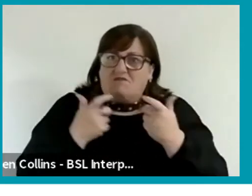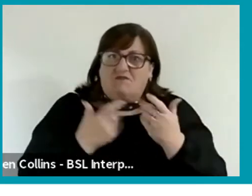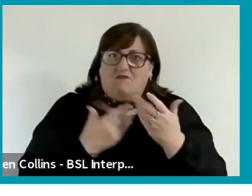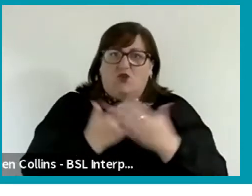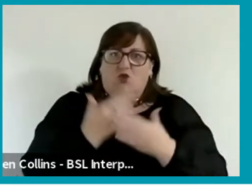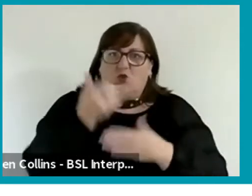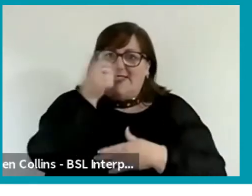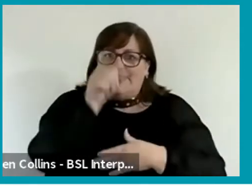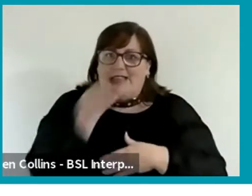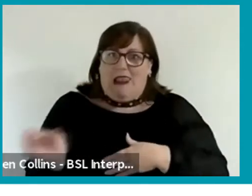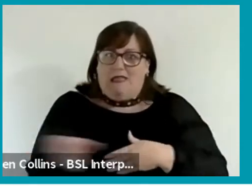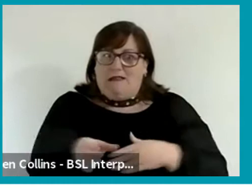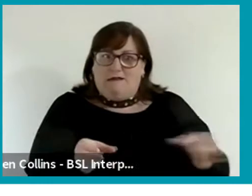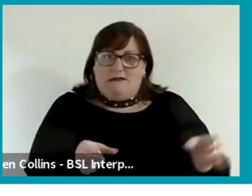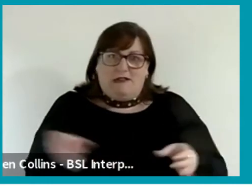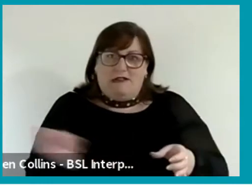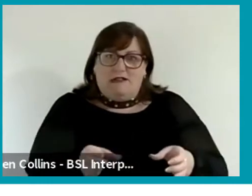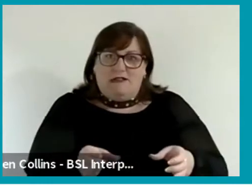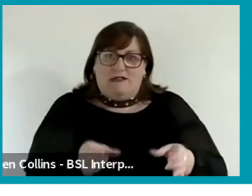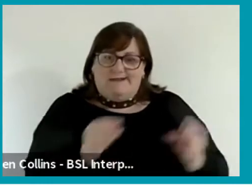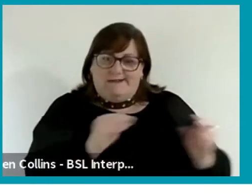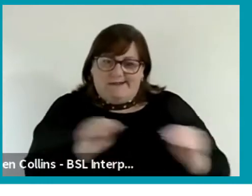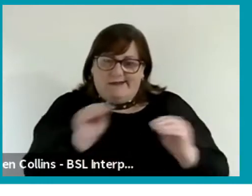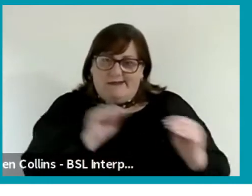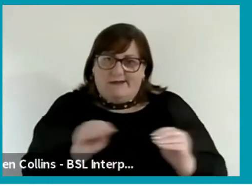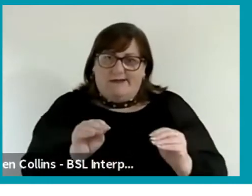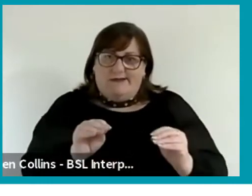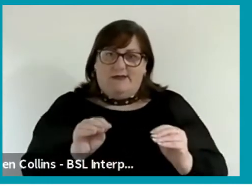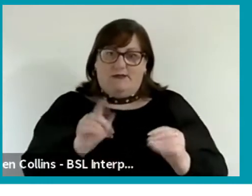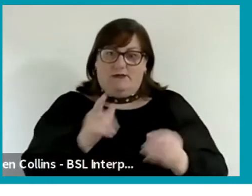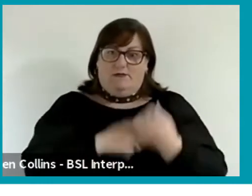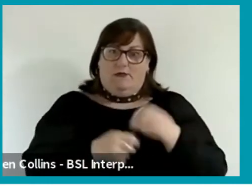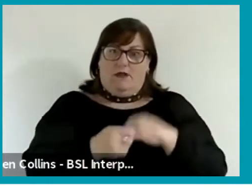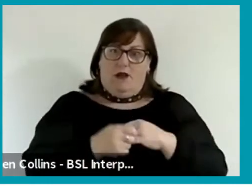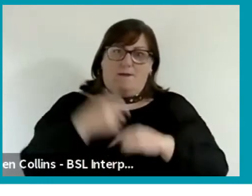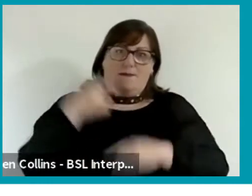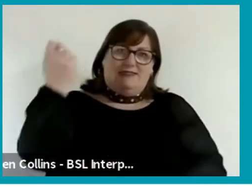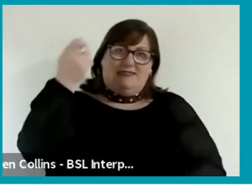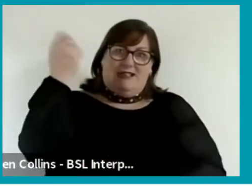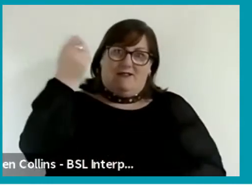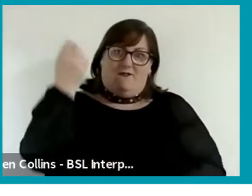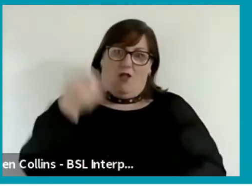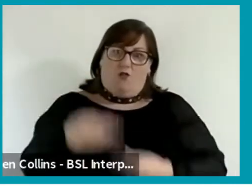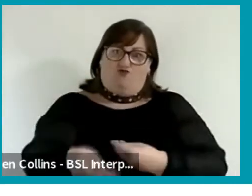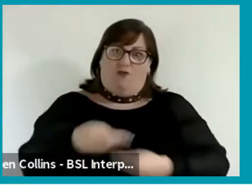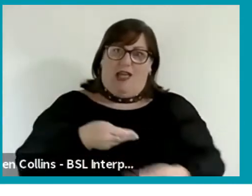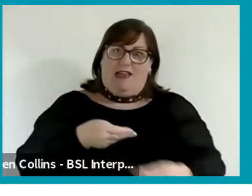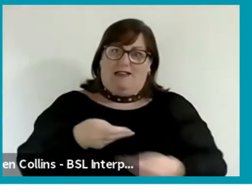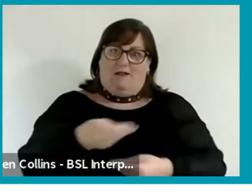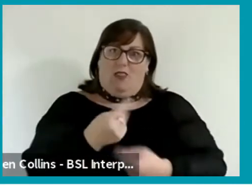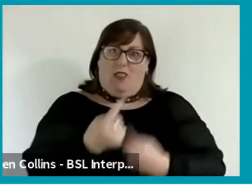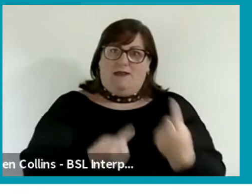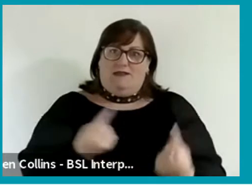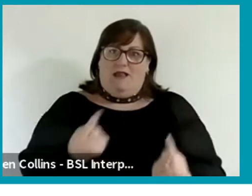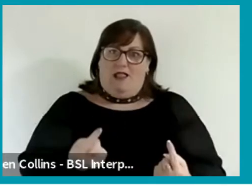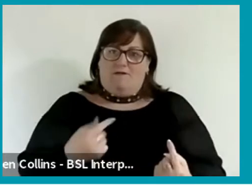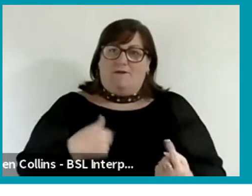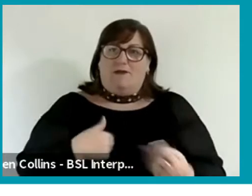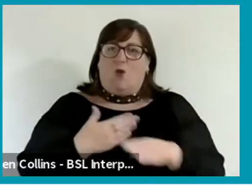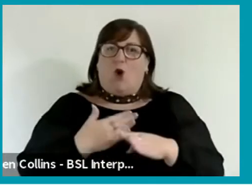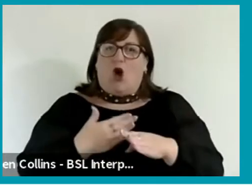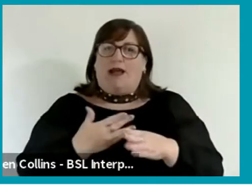my team and coach and develop and become successful traders. So I work in the markets department of OSTC, which is our